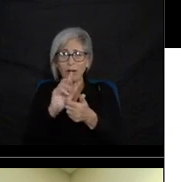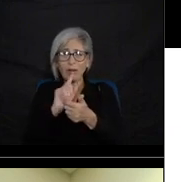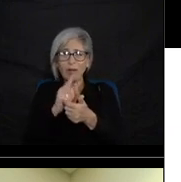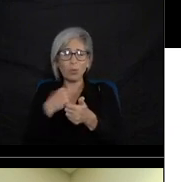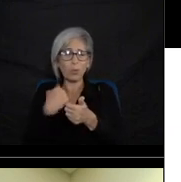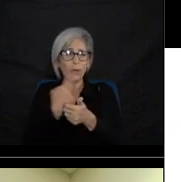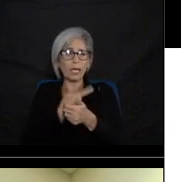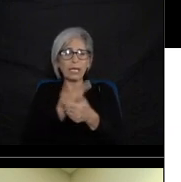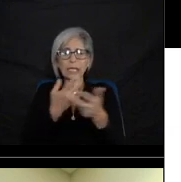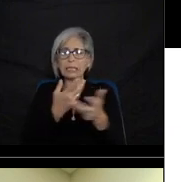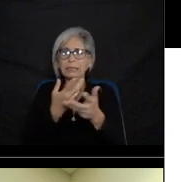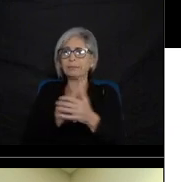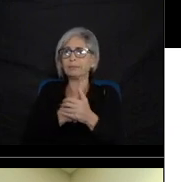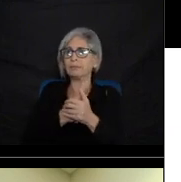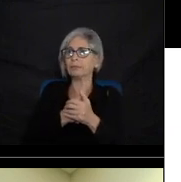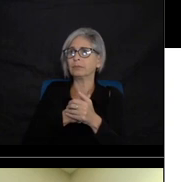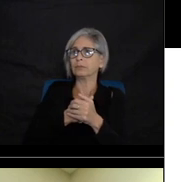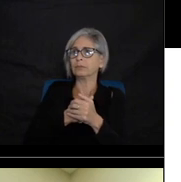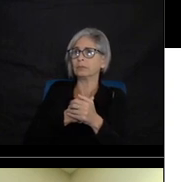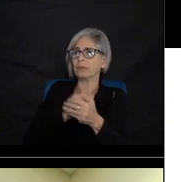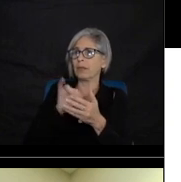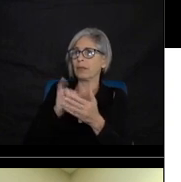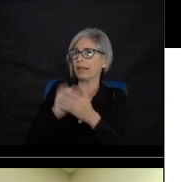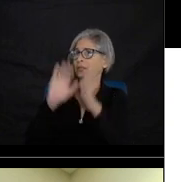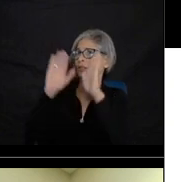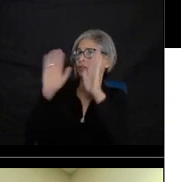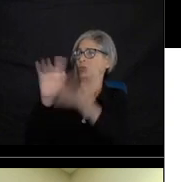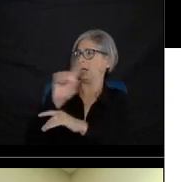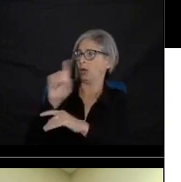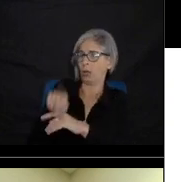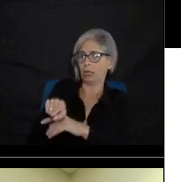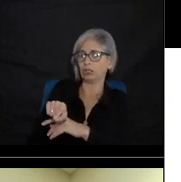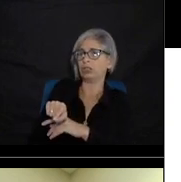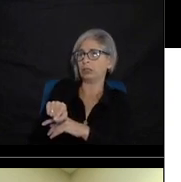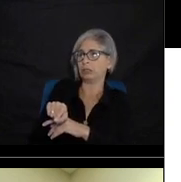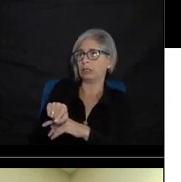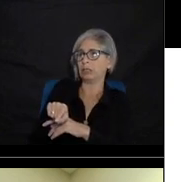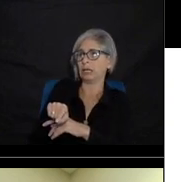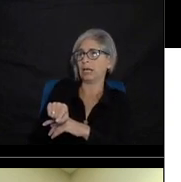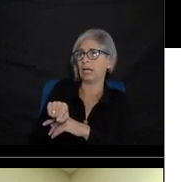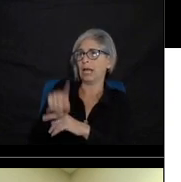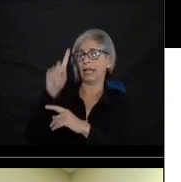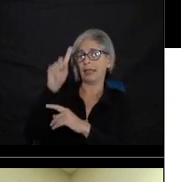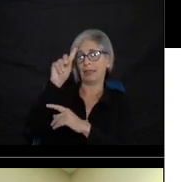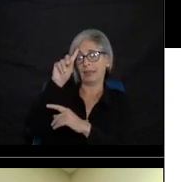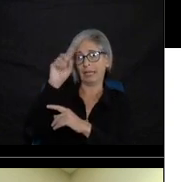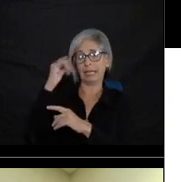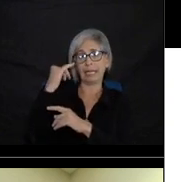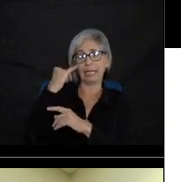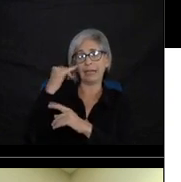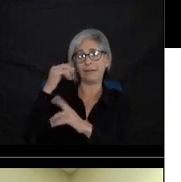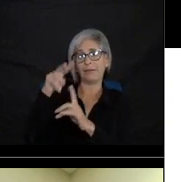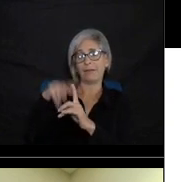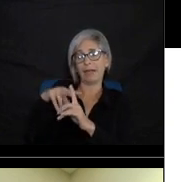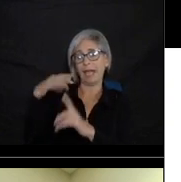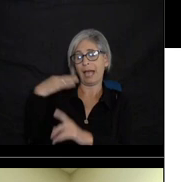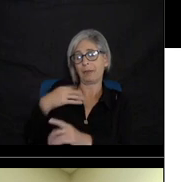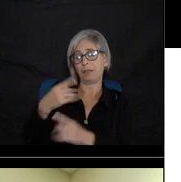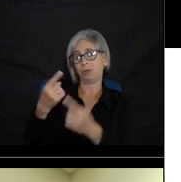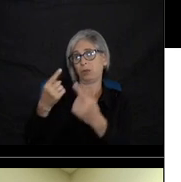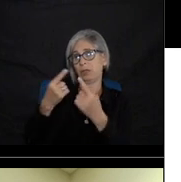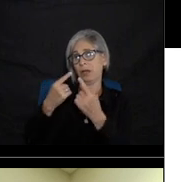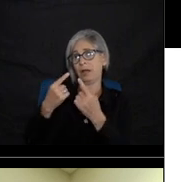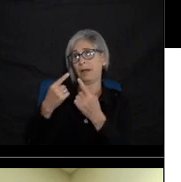leaving ourselves? That's a great question. I think if we have any applicants come in, of course, remember our